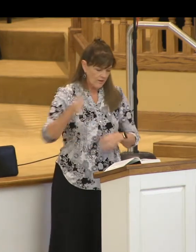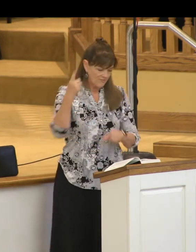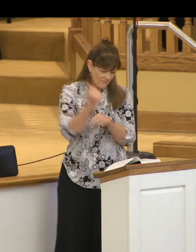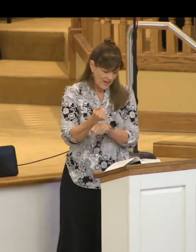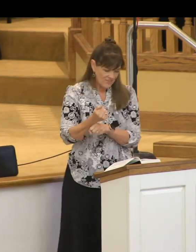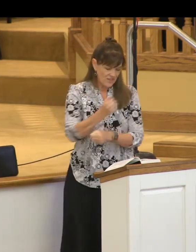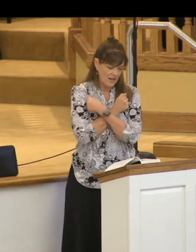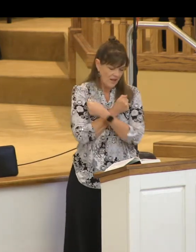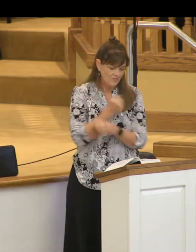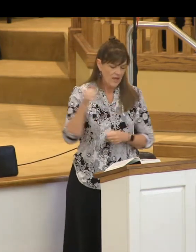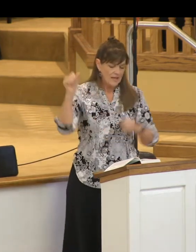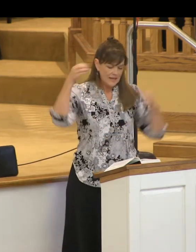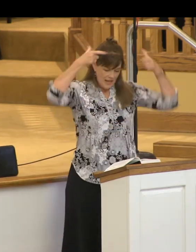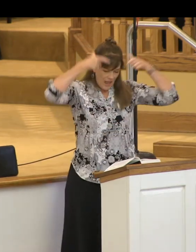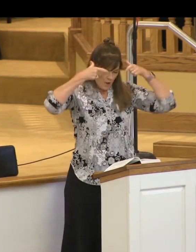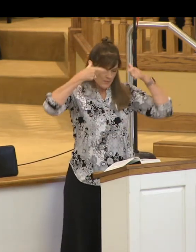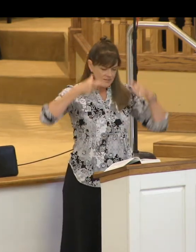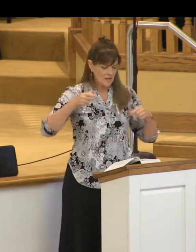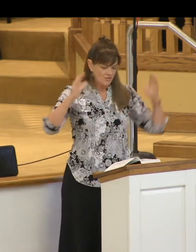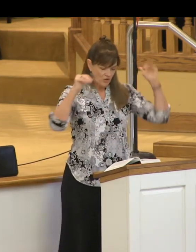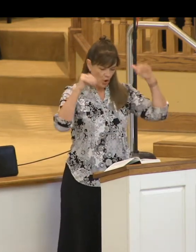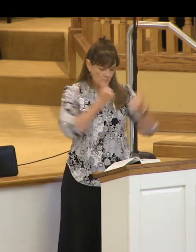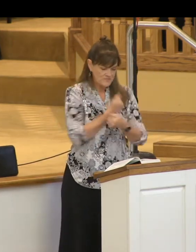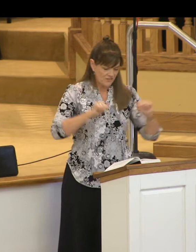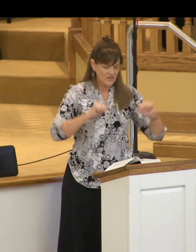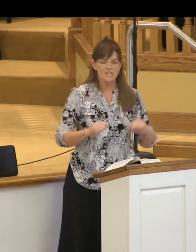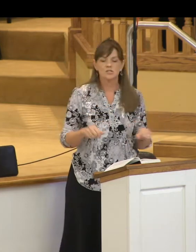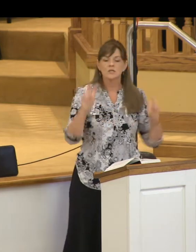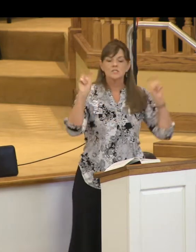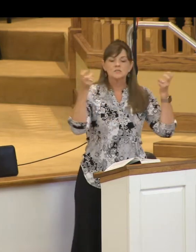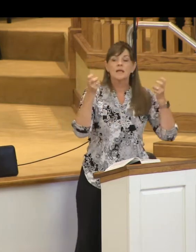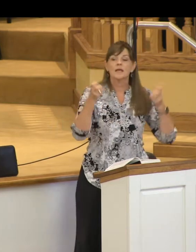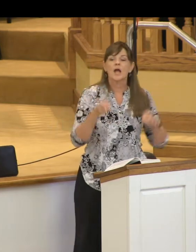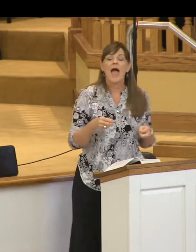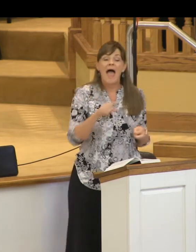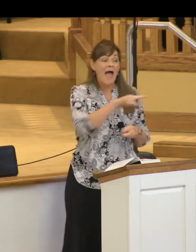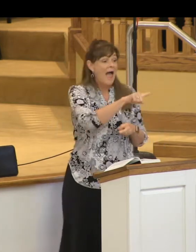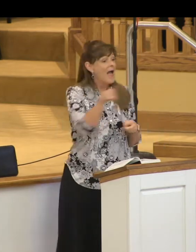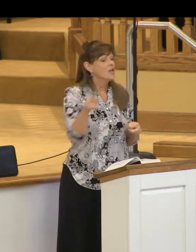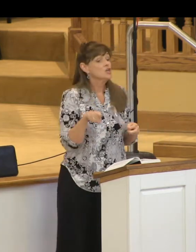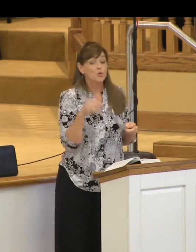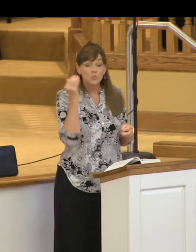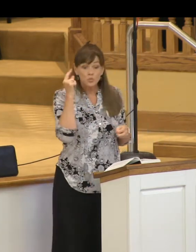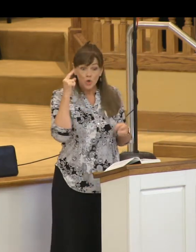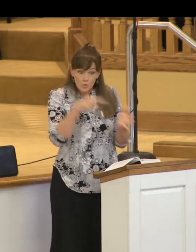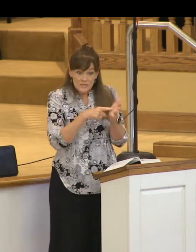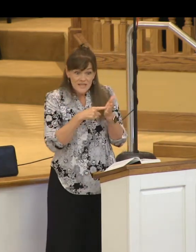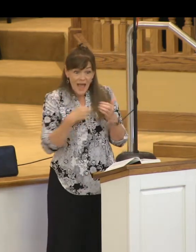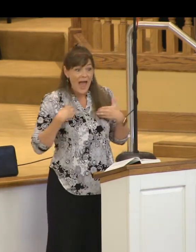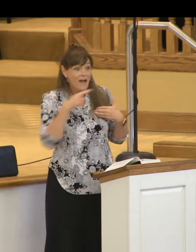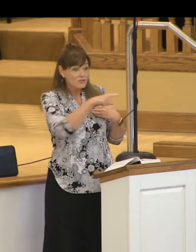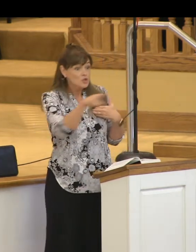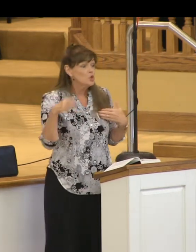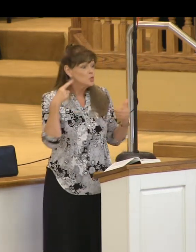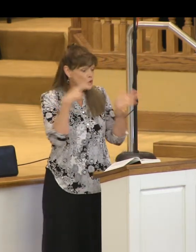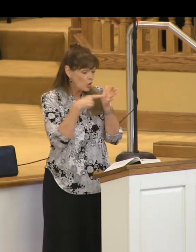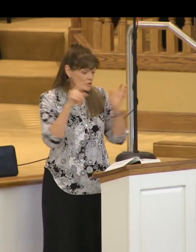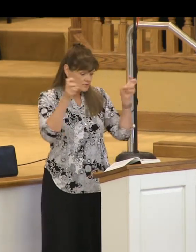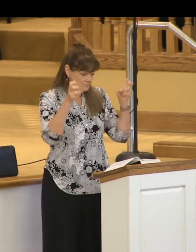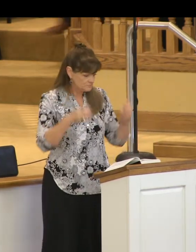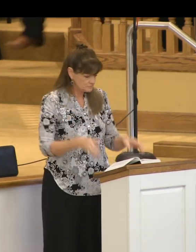of salvation. I want to speak briefly on the night on the subject of have you noticed? Have you noticed? Thank you.